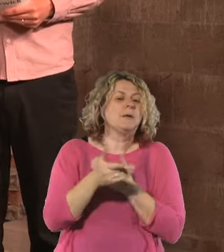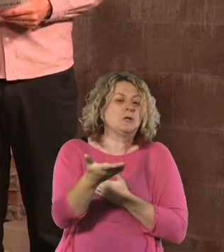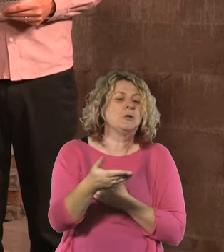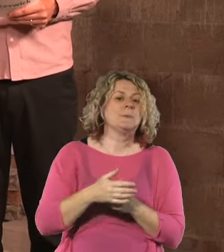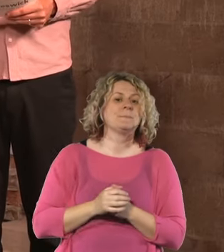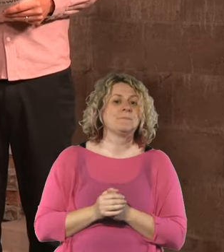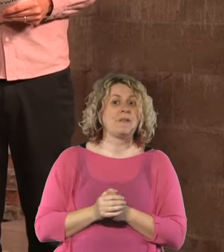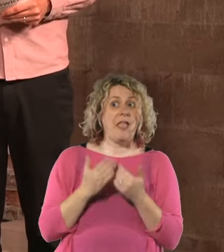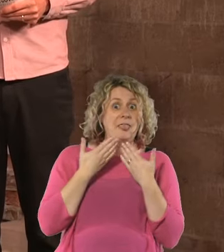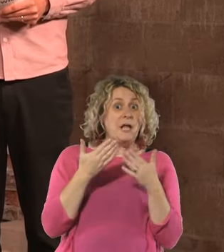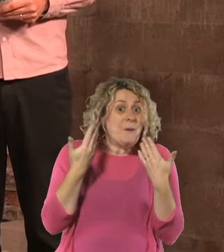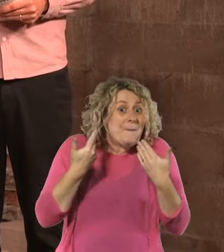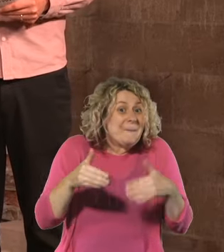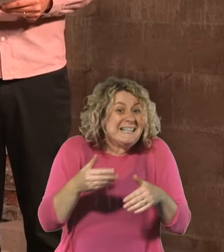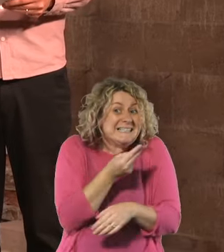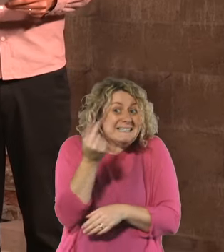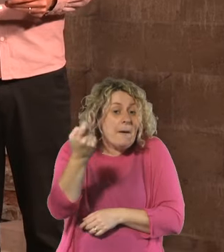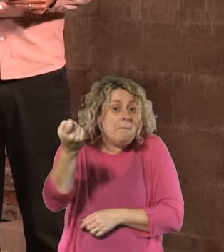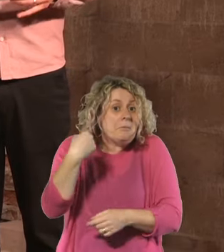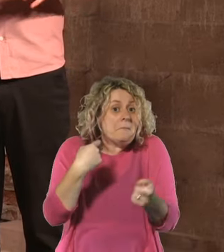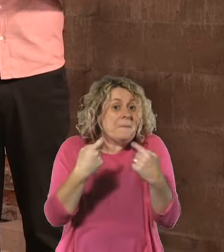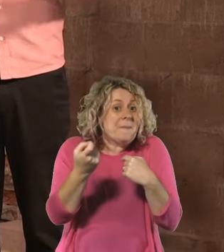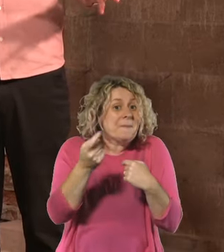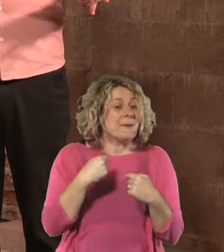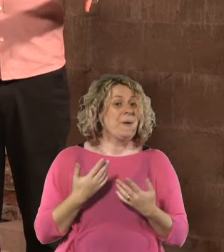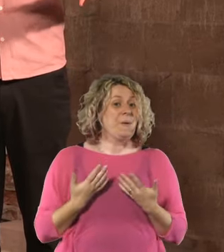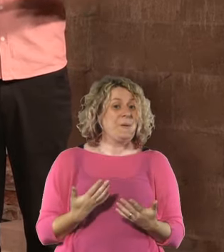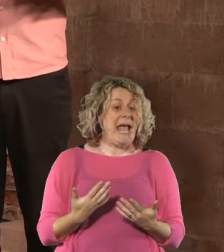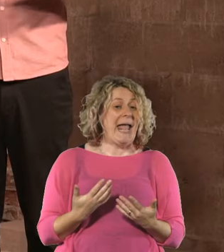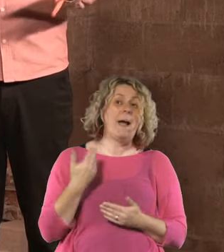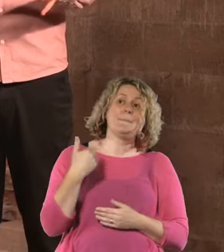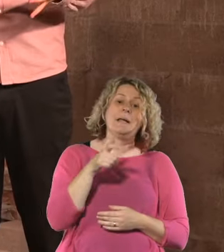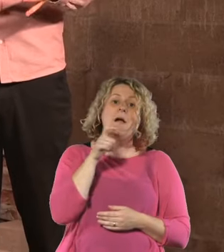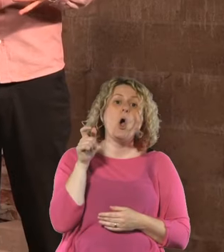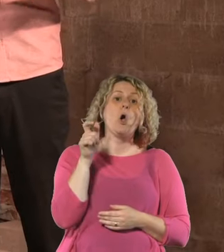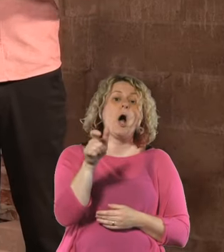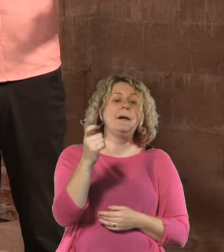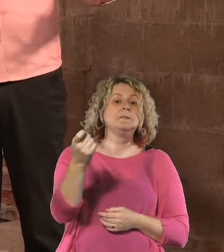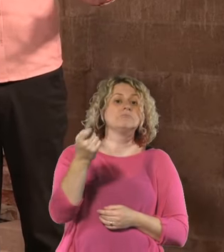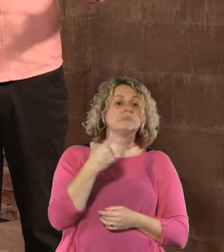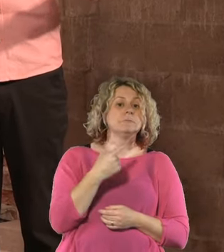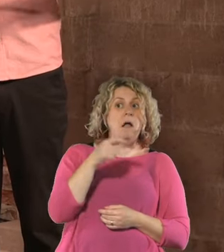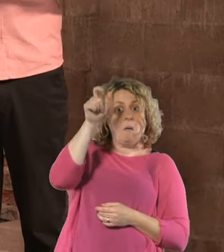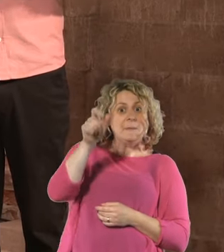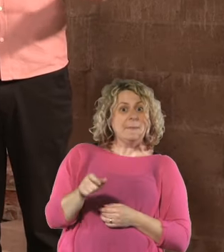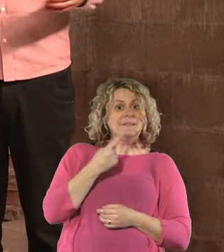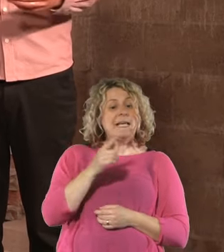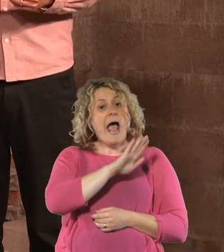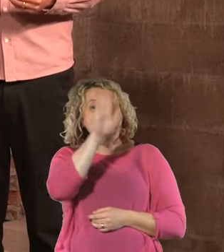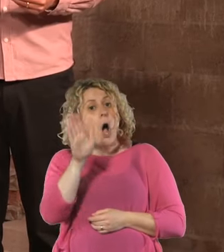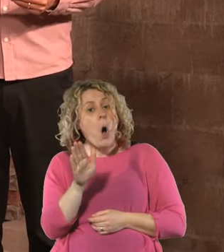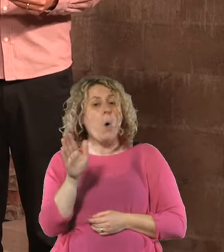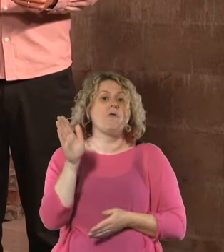who have already sent things in. Just today, we've had comments and people watching from Singapore and